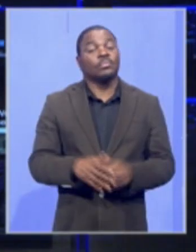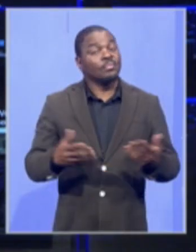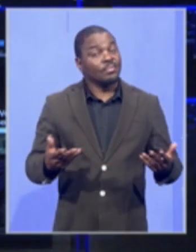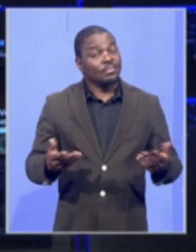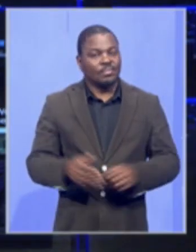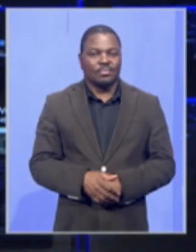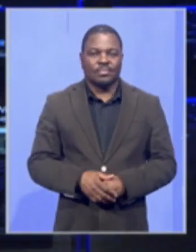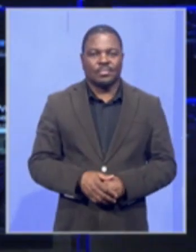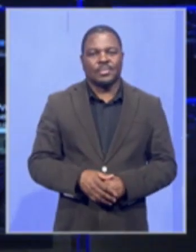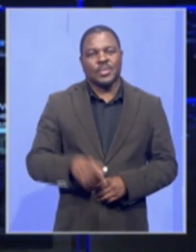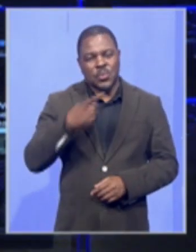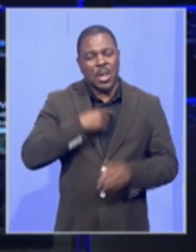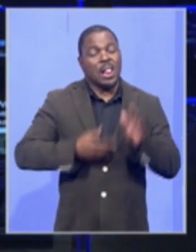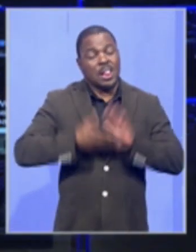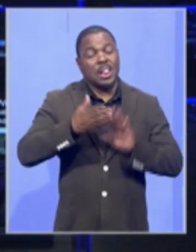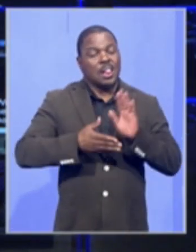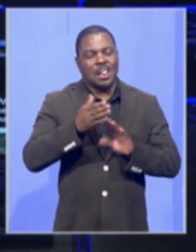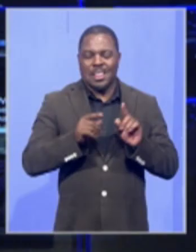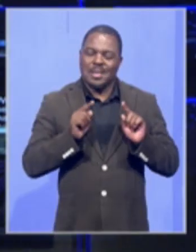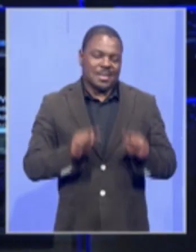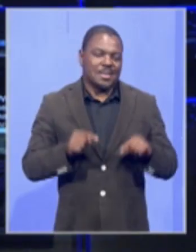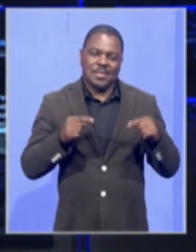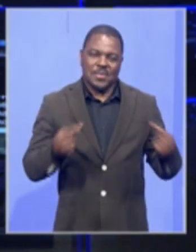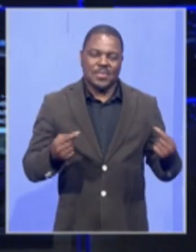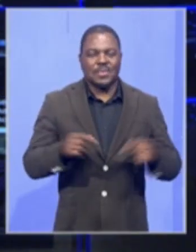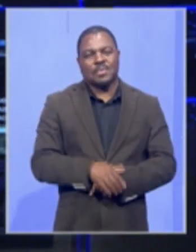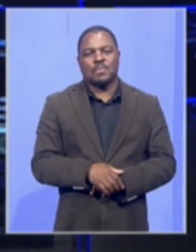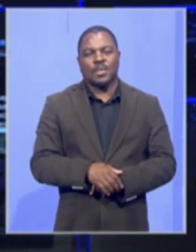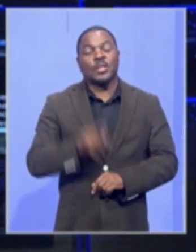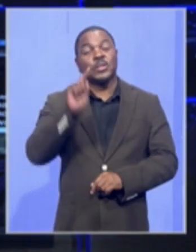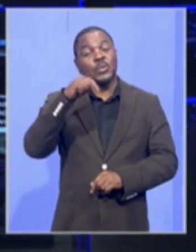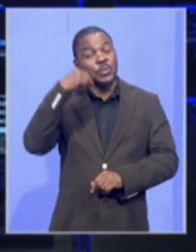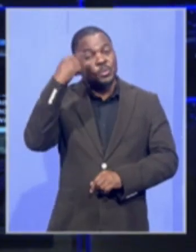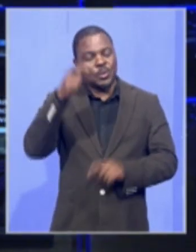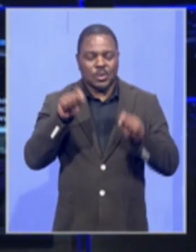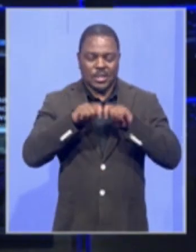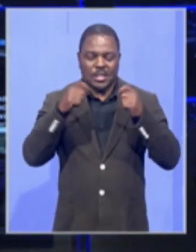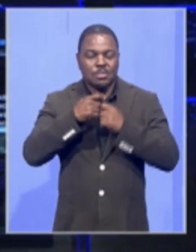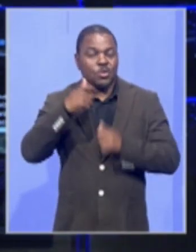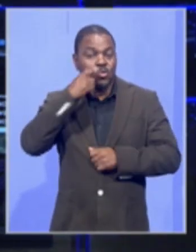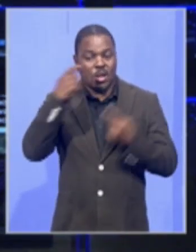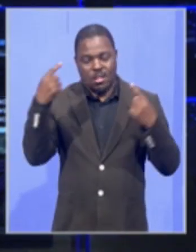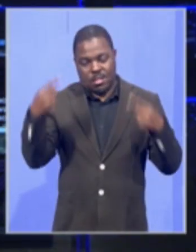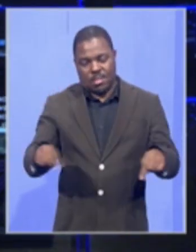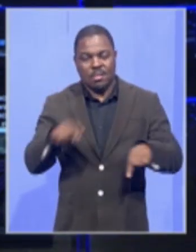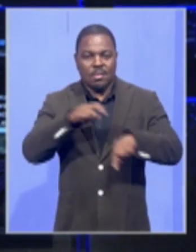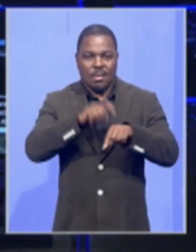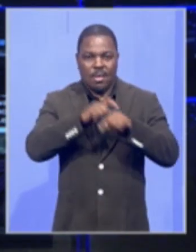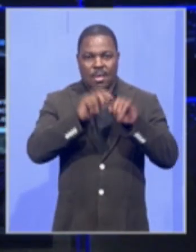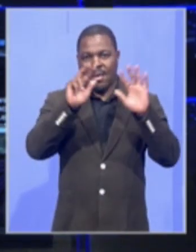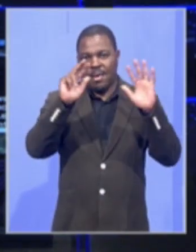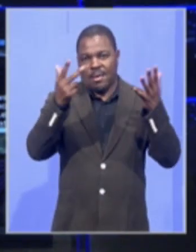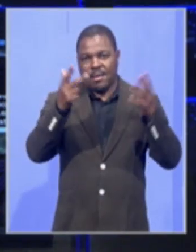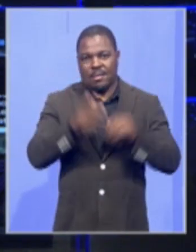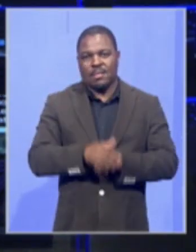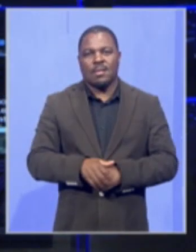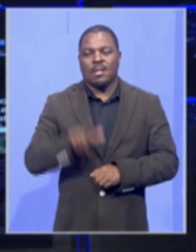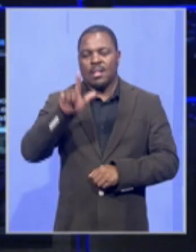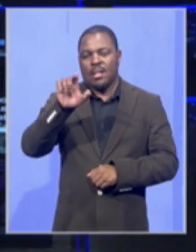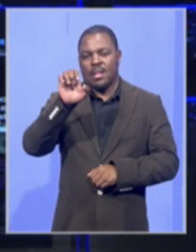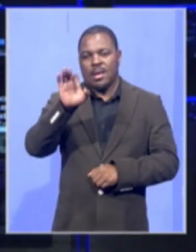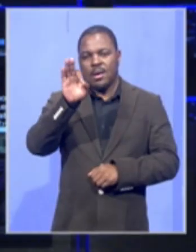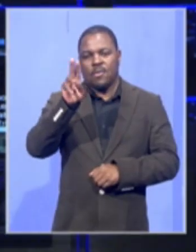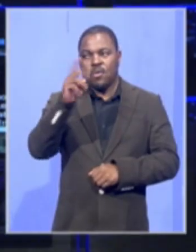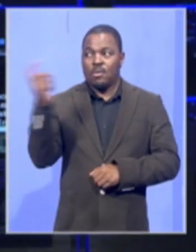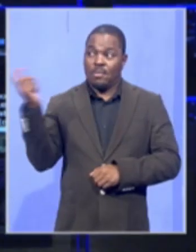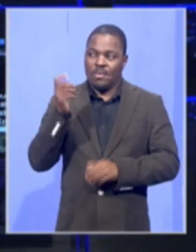Weso ho rolla ha so qeta moru ha di rengwe hape ho sasa ke moifo wa Setswana ka hora ya borobedi le fumutangwa latela